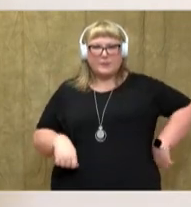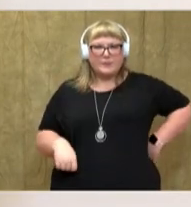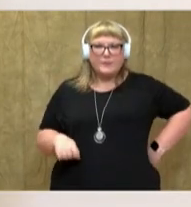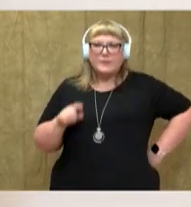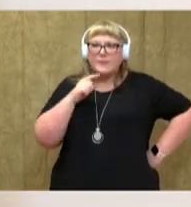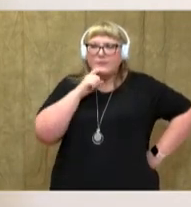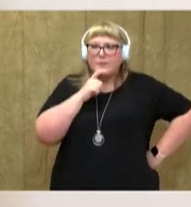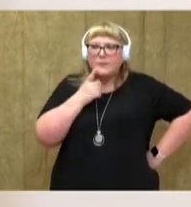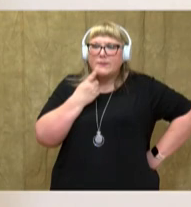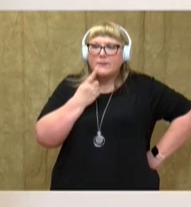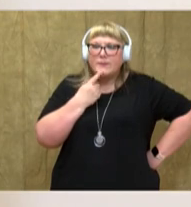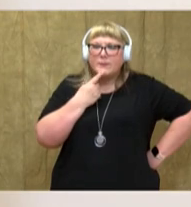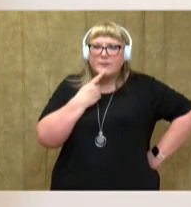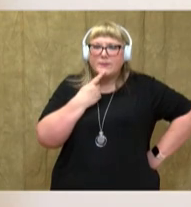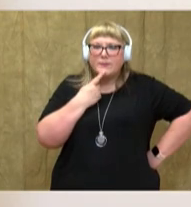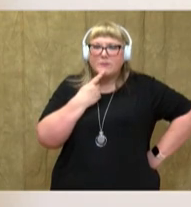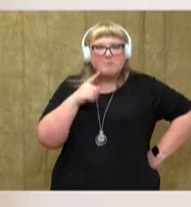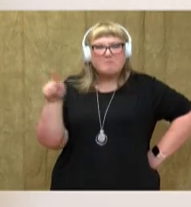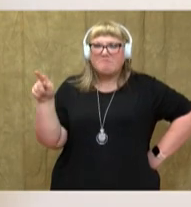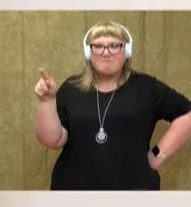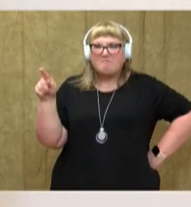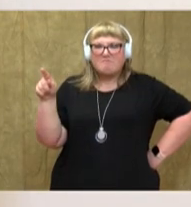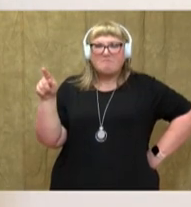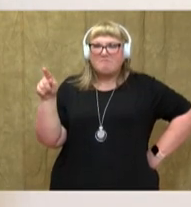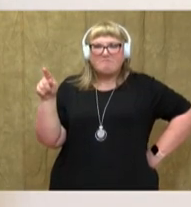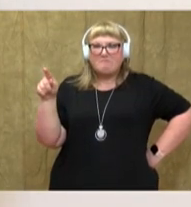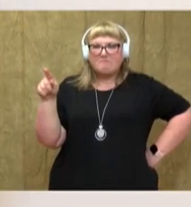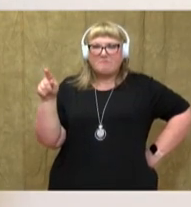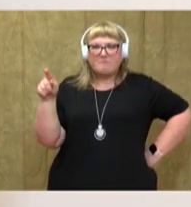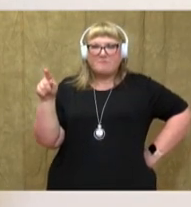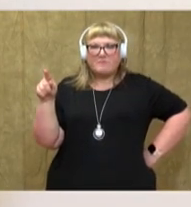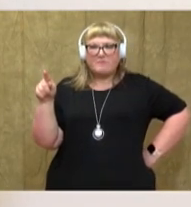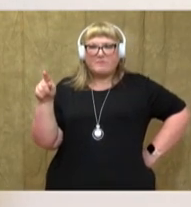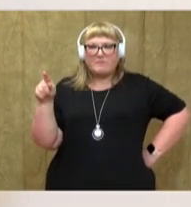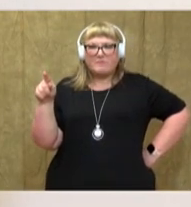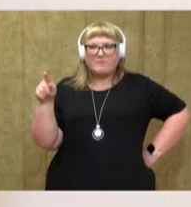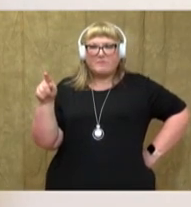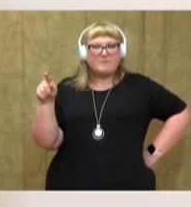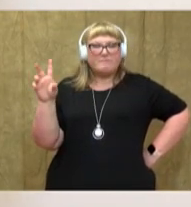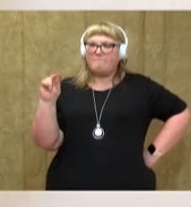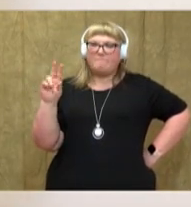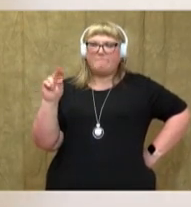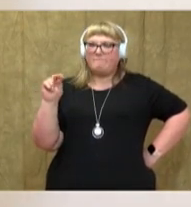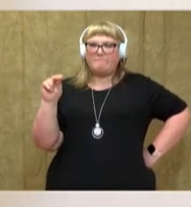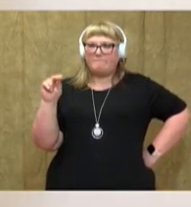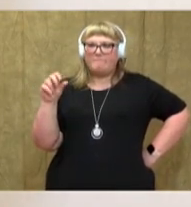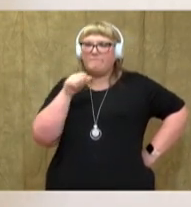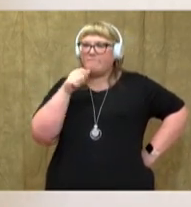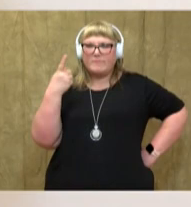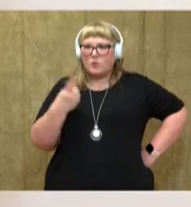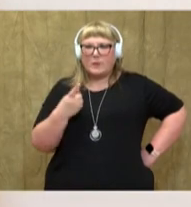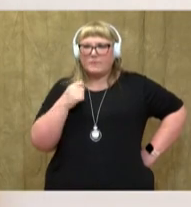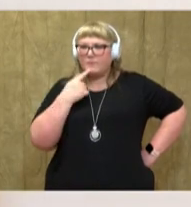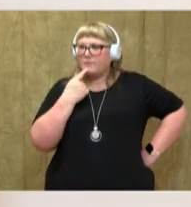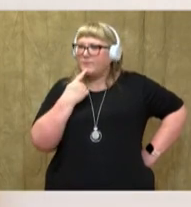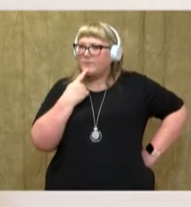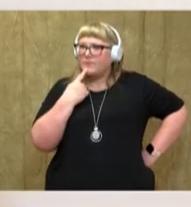up. I know this isn't the word when. When. Doesn't match up here